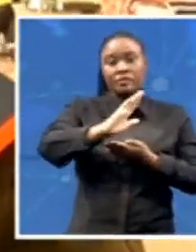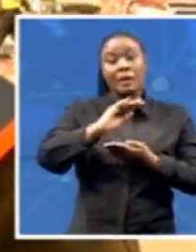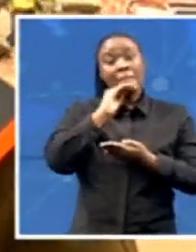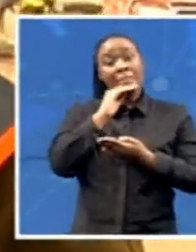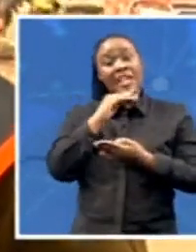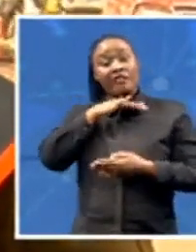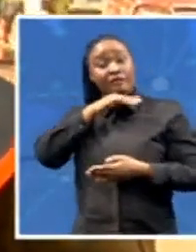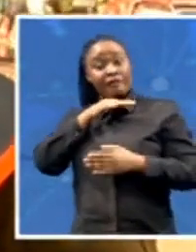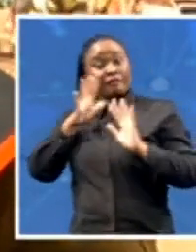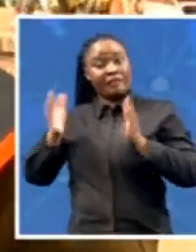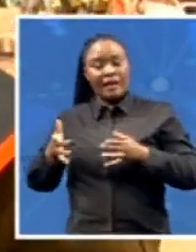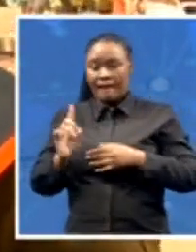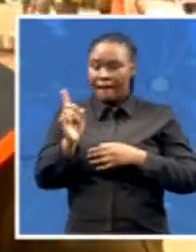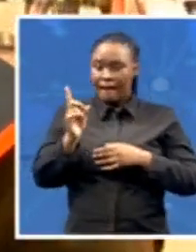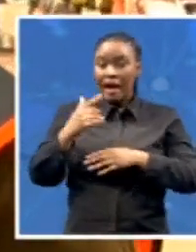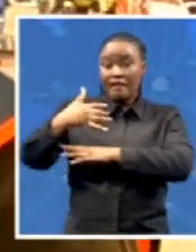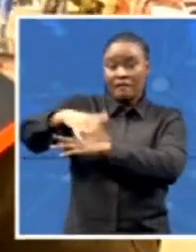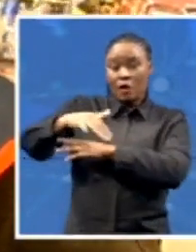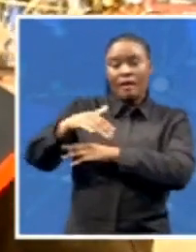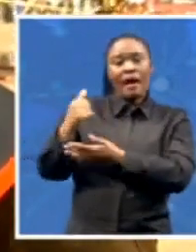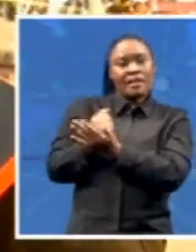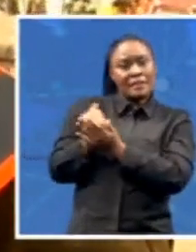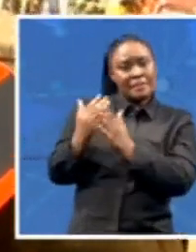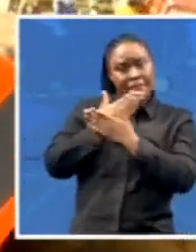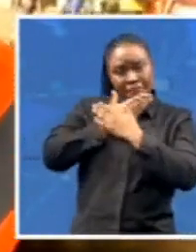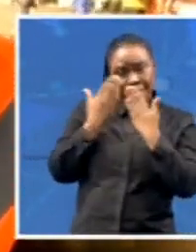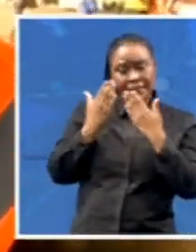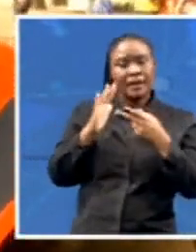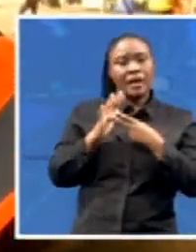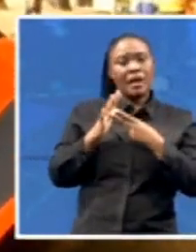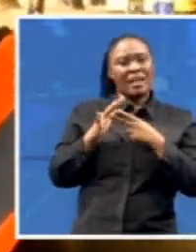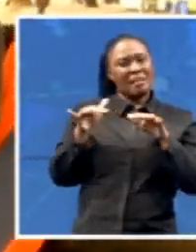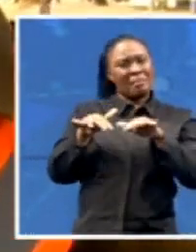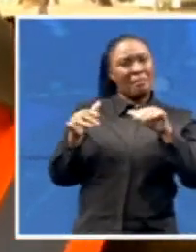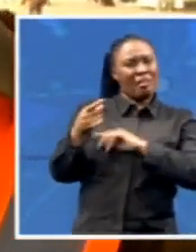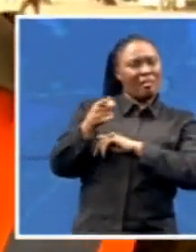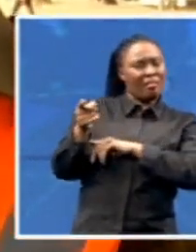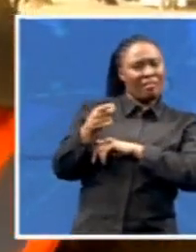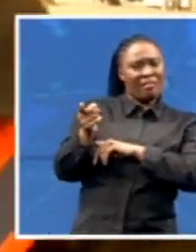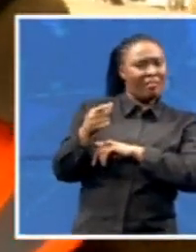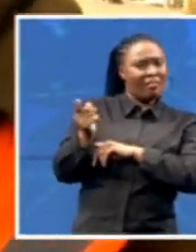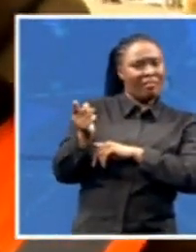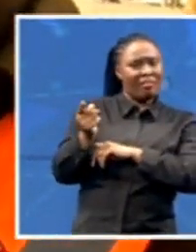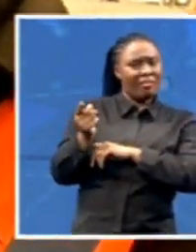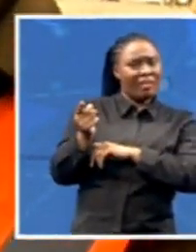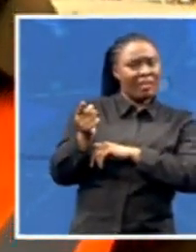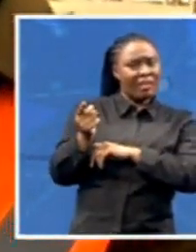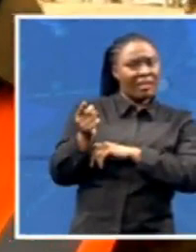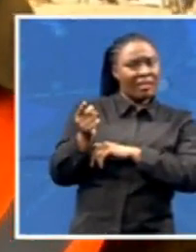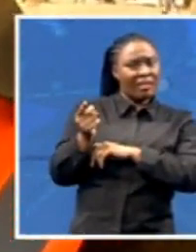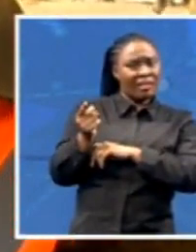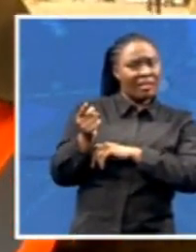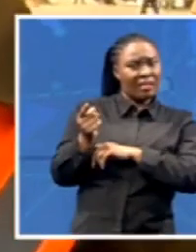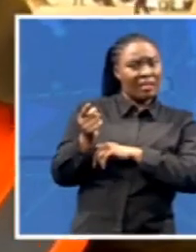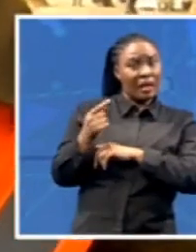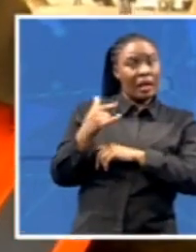undocumented foreign nationals, and people who are not even here. You see now it's burning even outside. I'm even getting scared. Yeah, these are